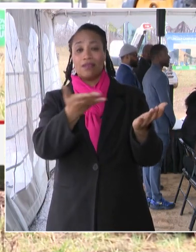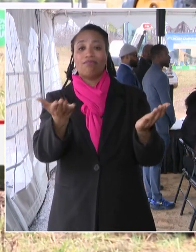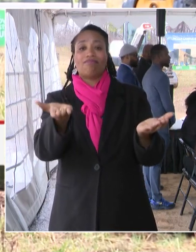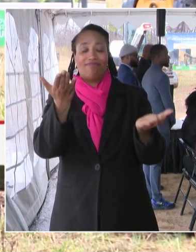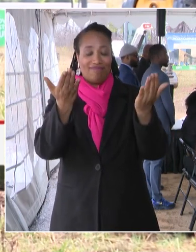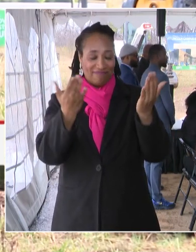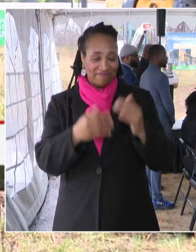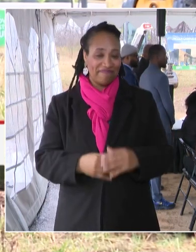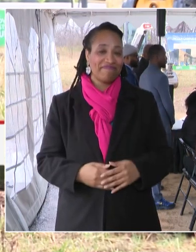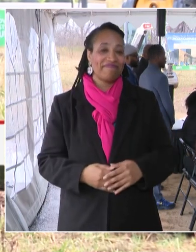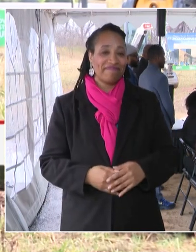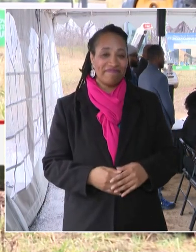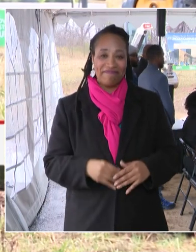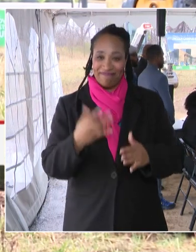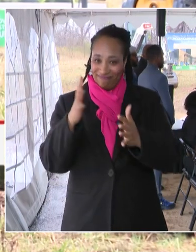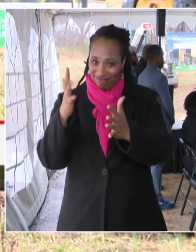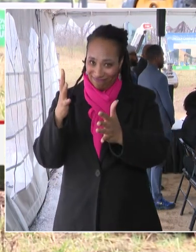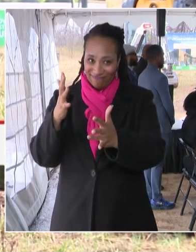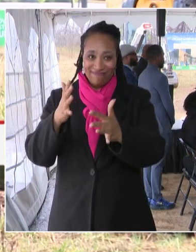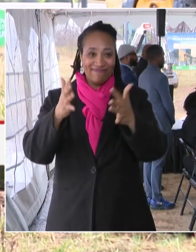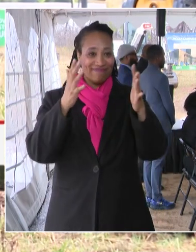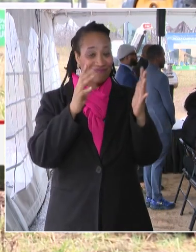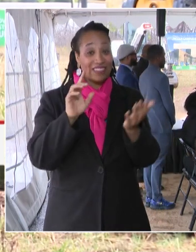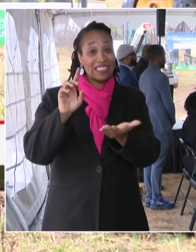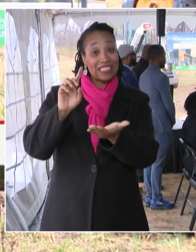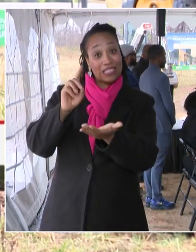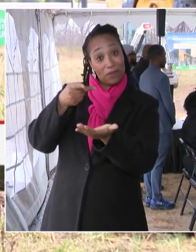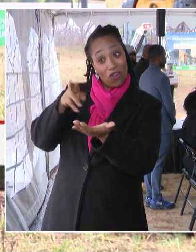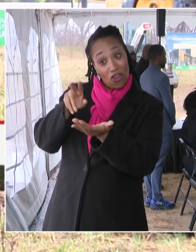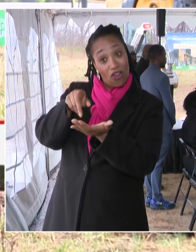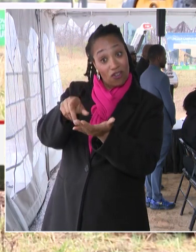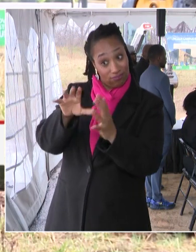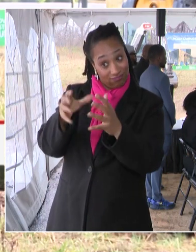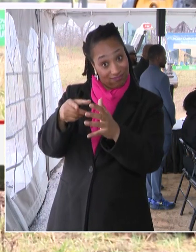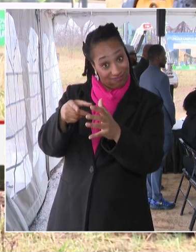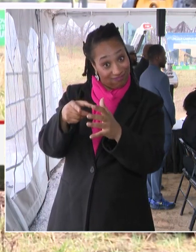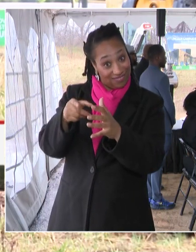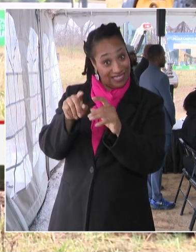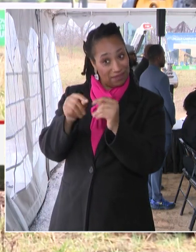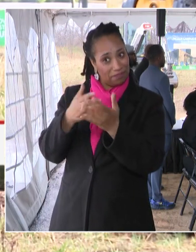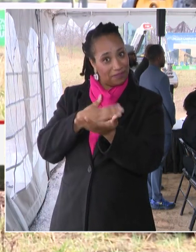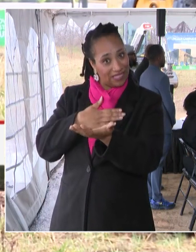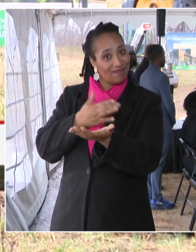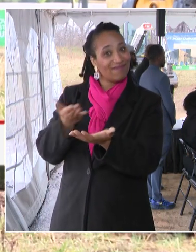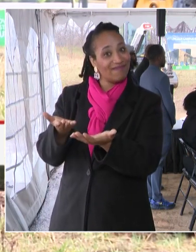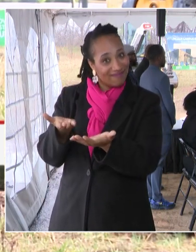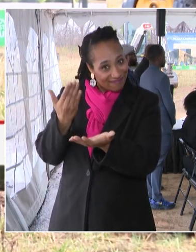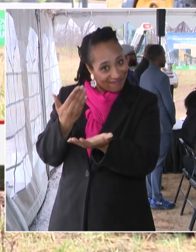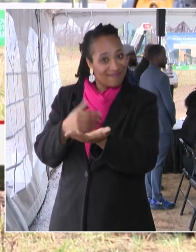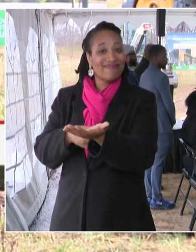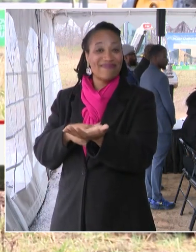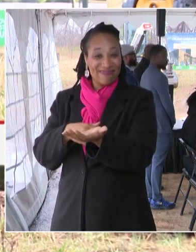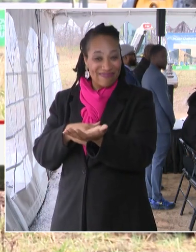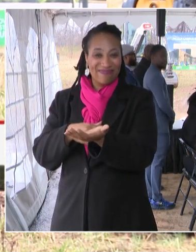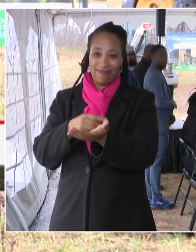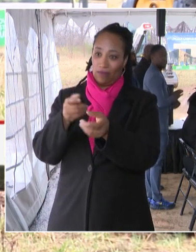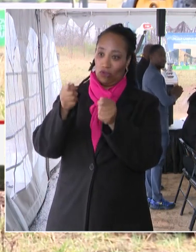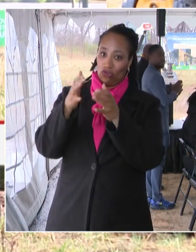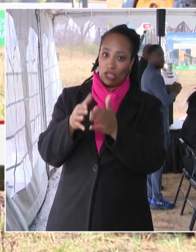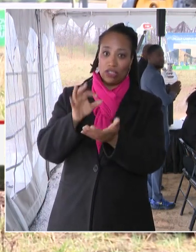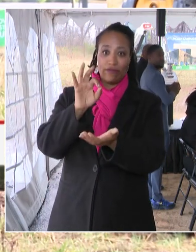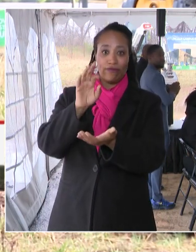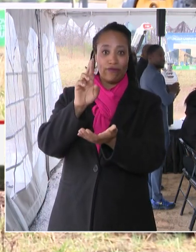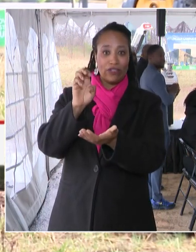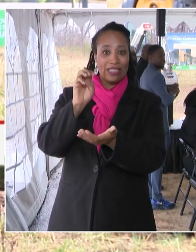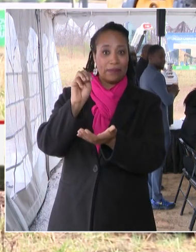I want to thank the DPR team under the direction of Director Freeman, Brent Sisko, and others. Please raise your